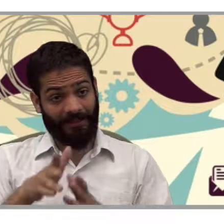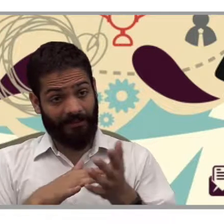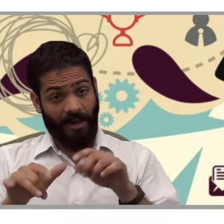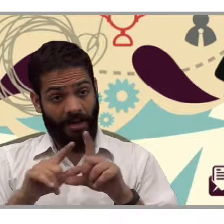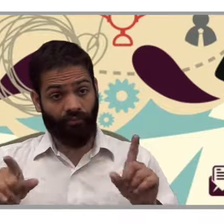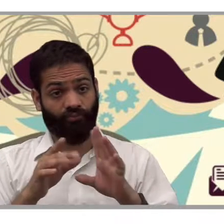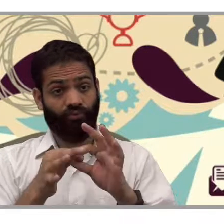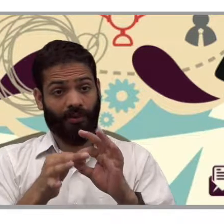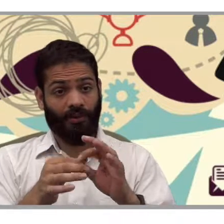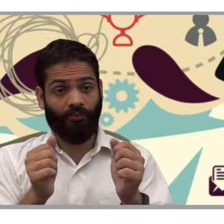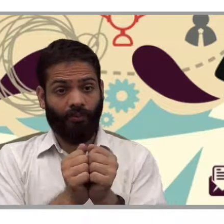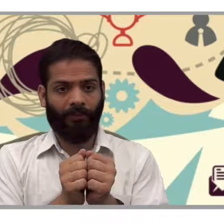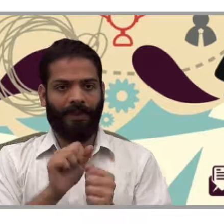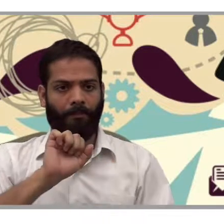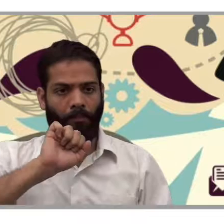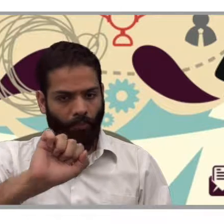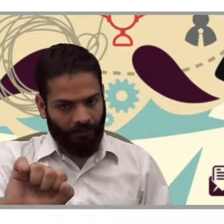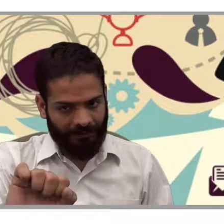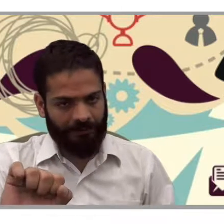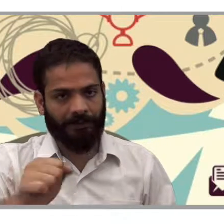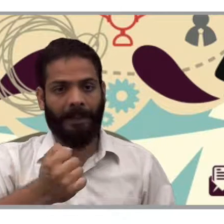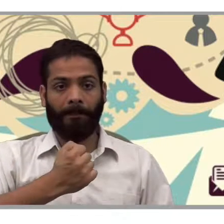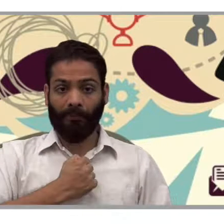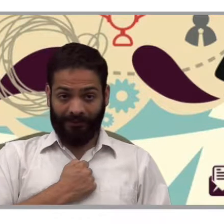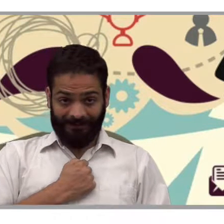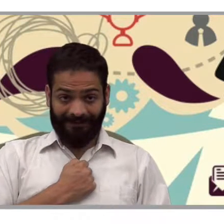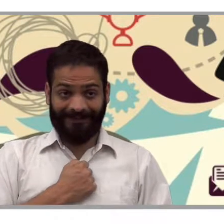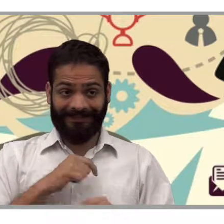It is articulated between the possessor and the possessed.